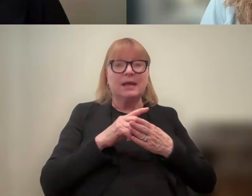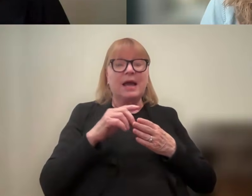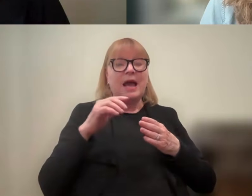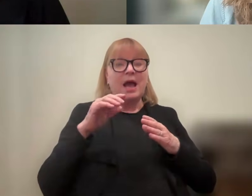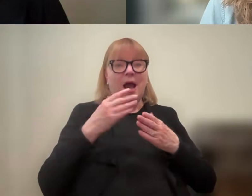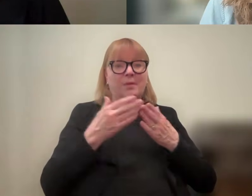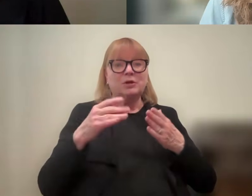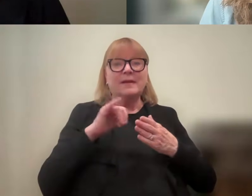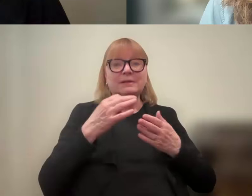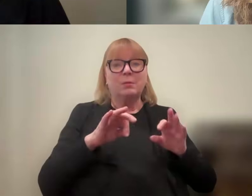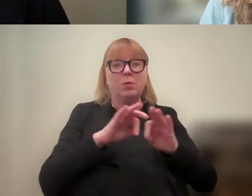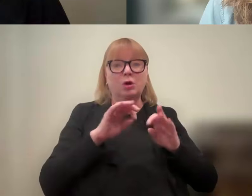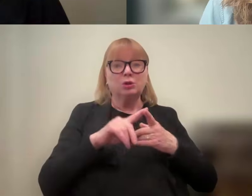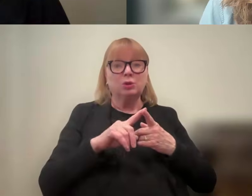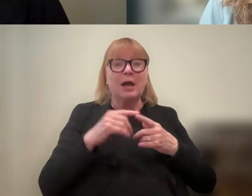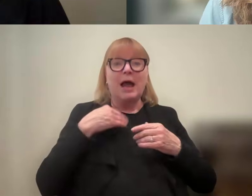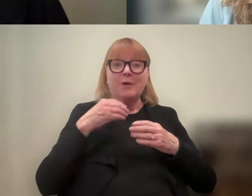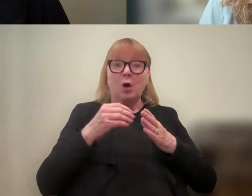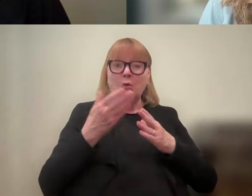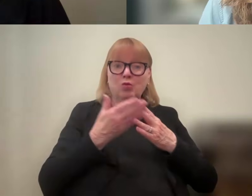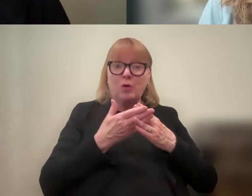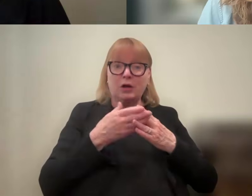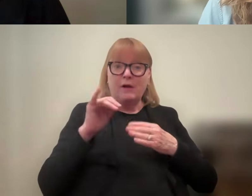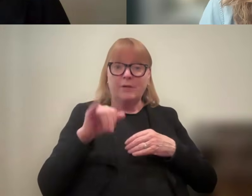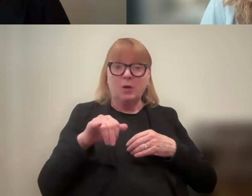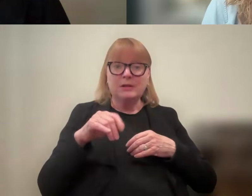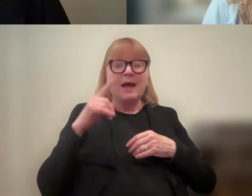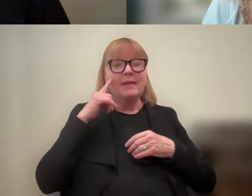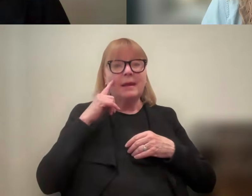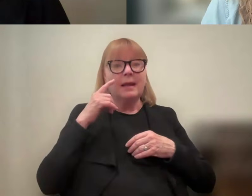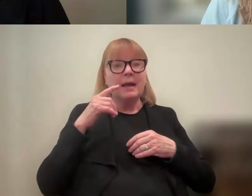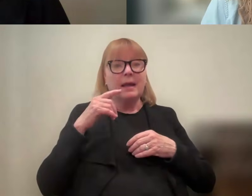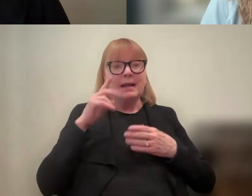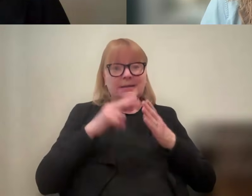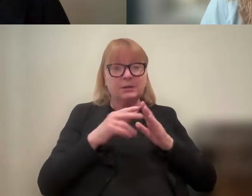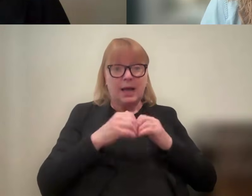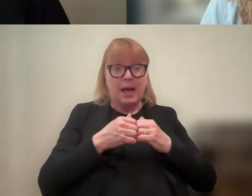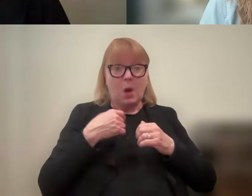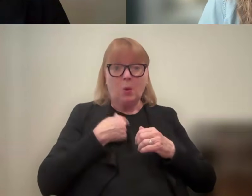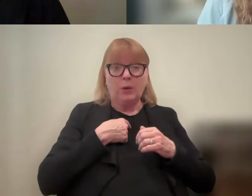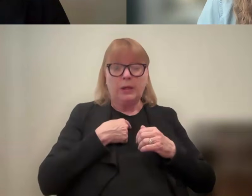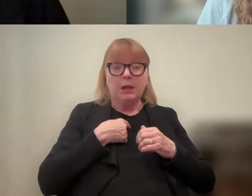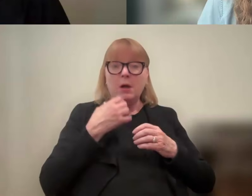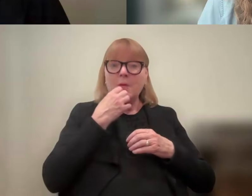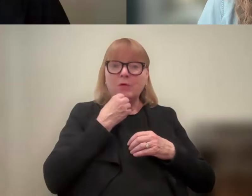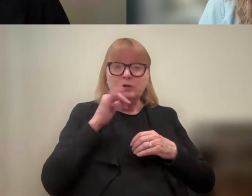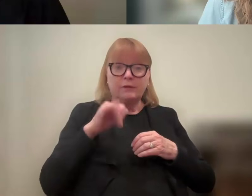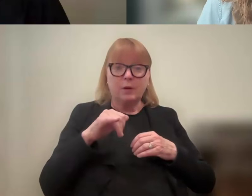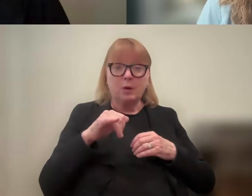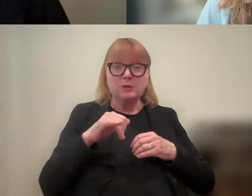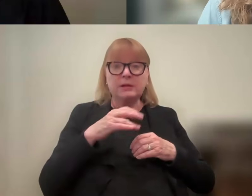it's important to have a record of those. And I think just being intentional about the ways in which we are preserving